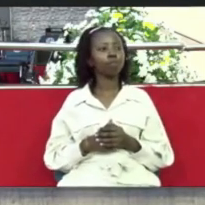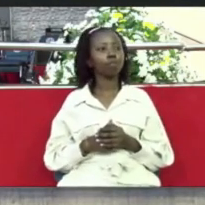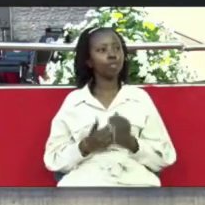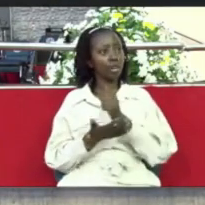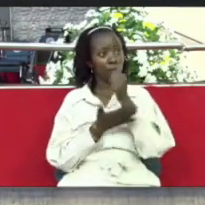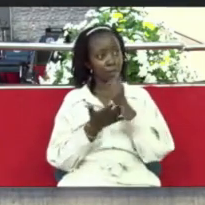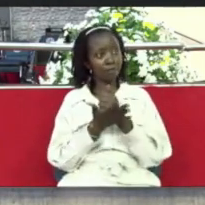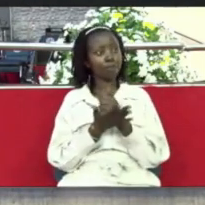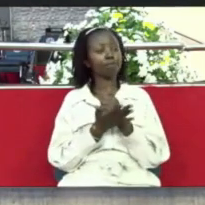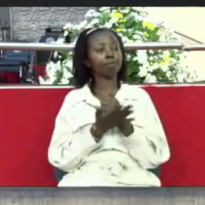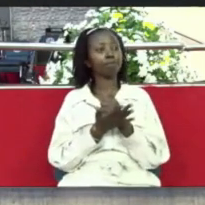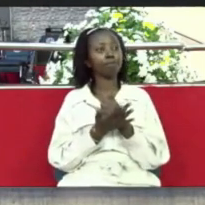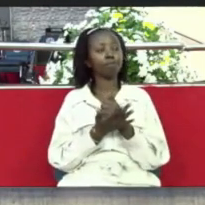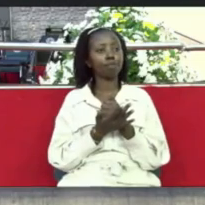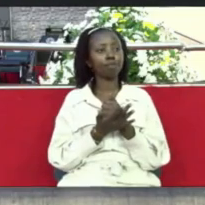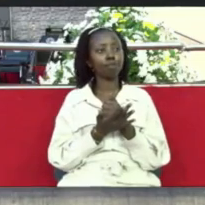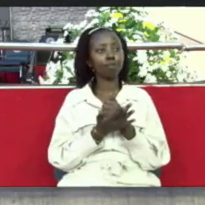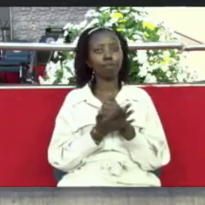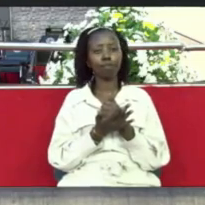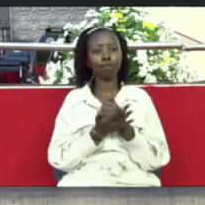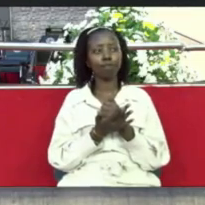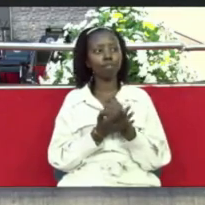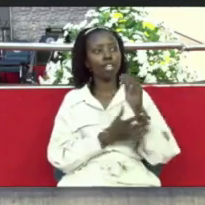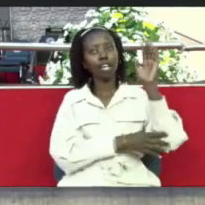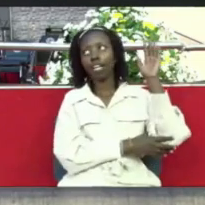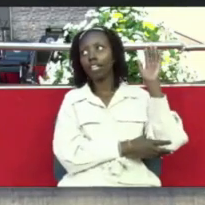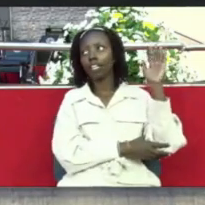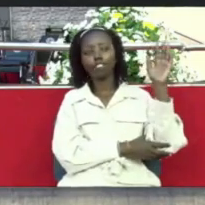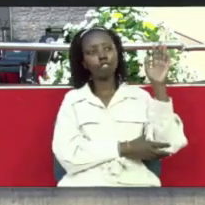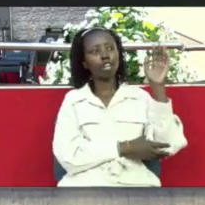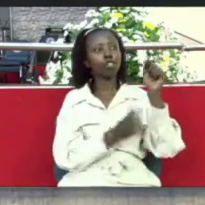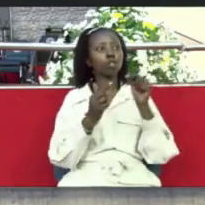Amen. Let's lift our hands toward Dr. Ron.